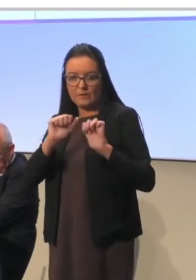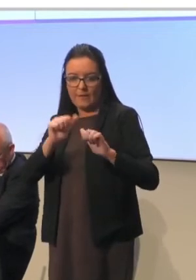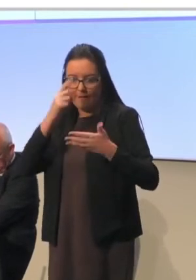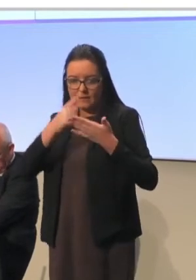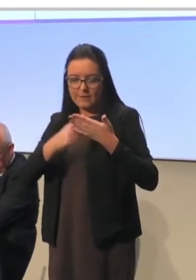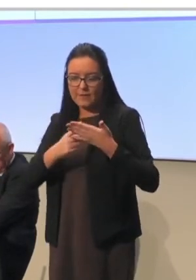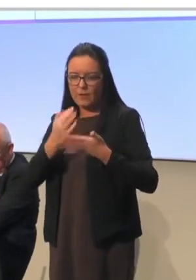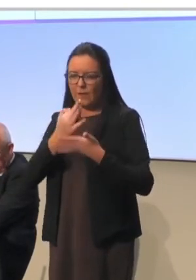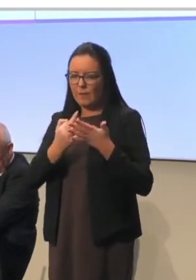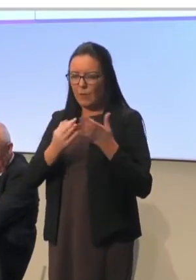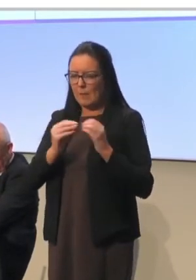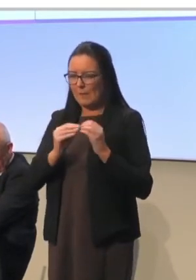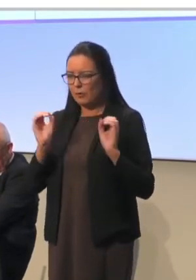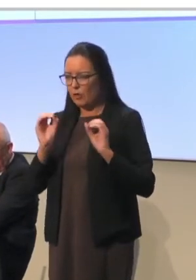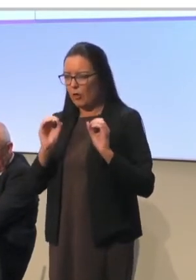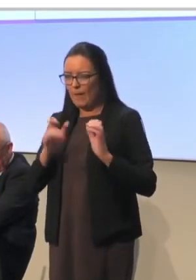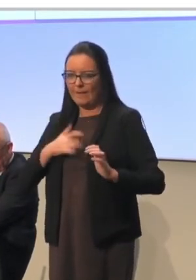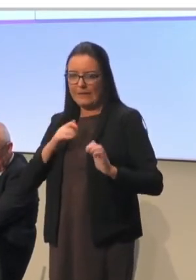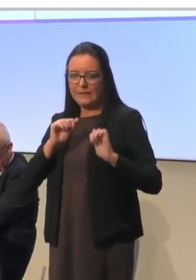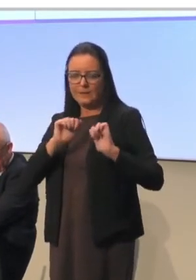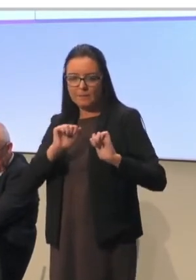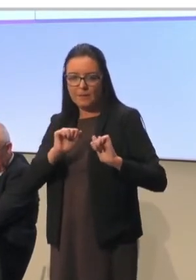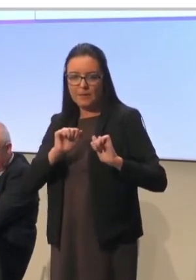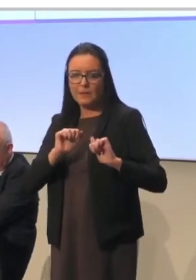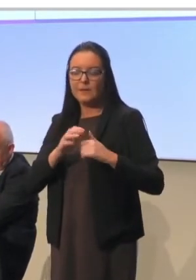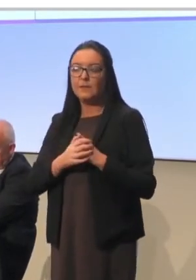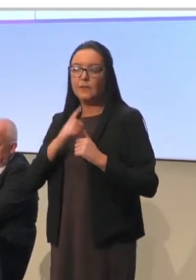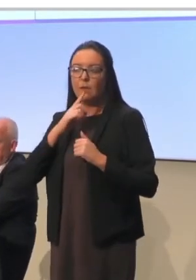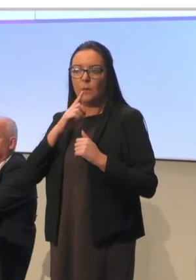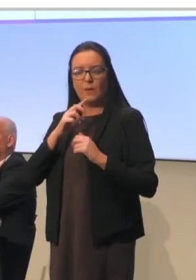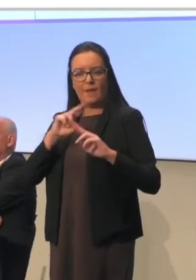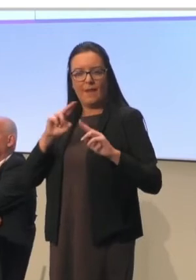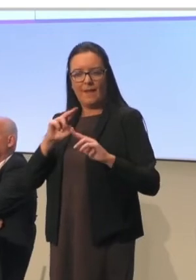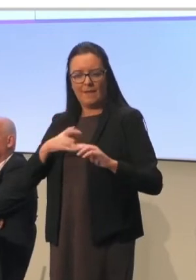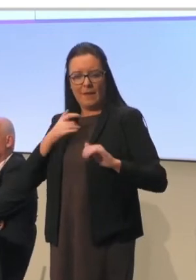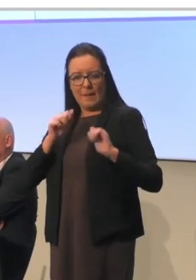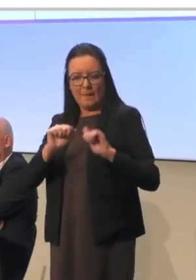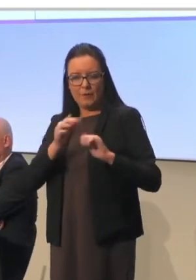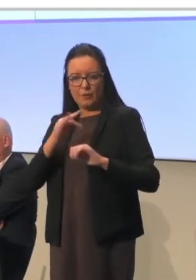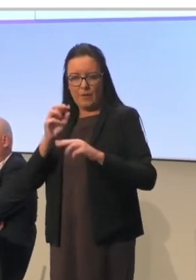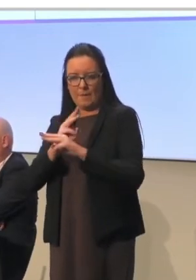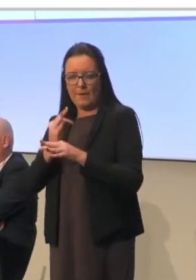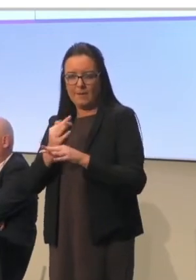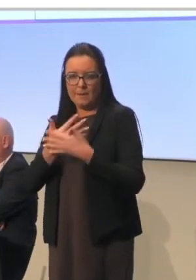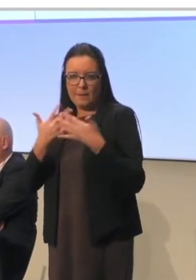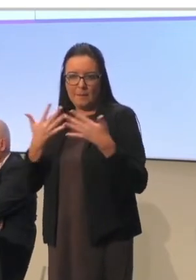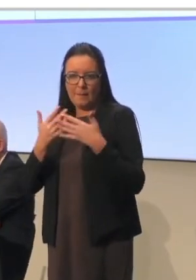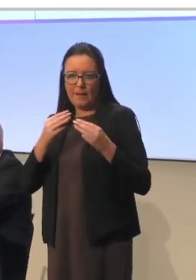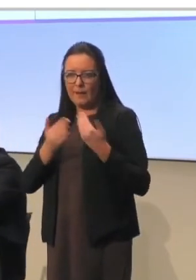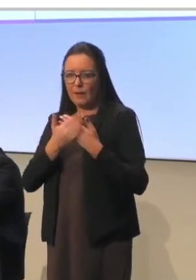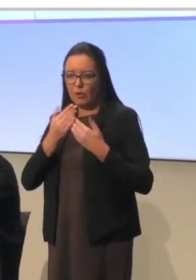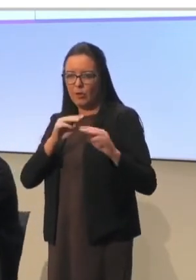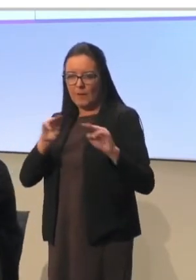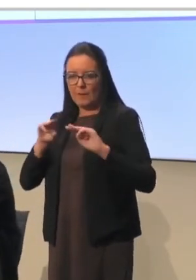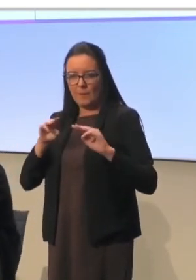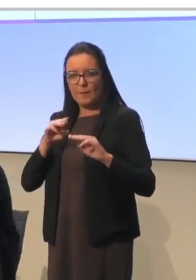few mentioned feeling under pressure to do specific things. But despite not feeling pressure from parents, many of the young people kind of described following in the